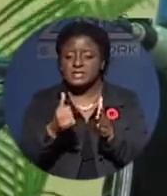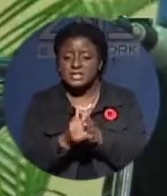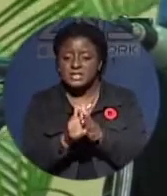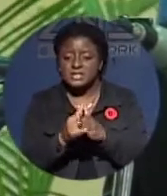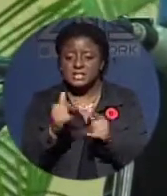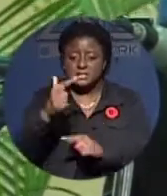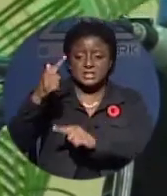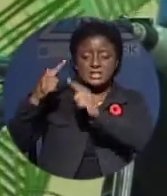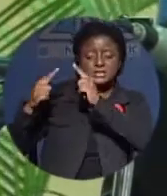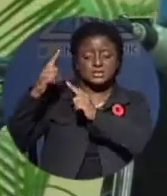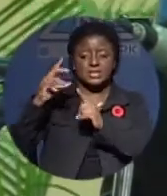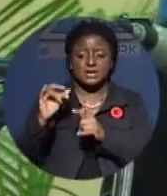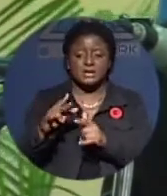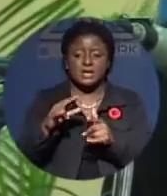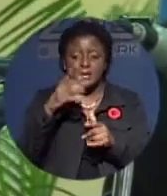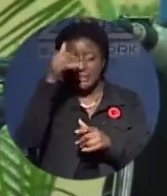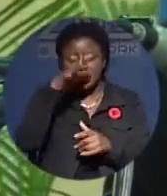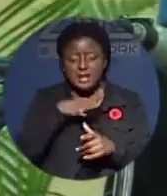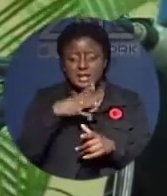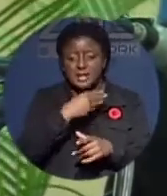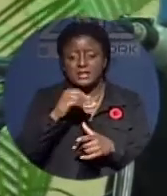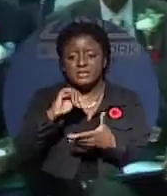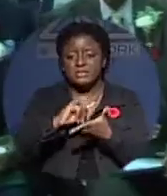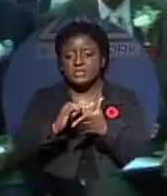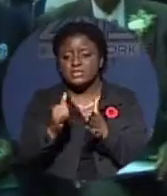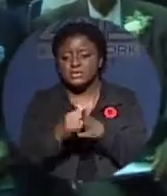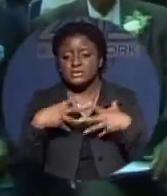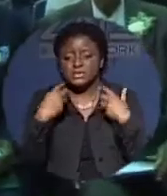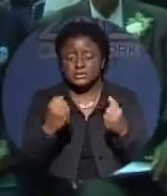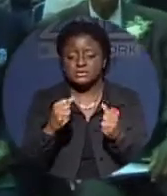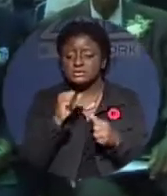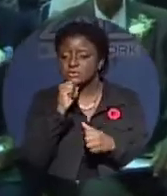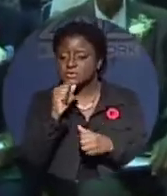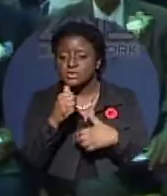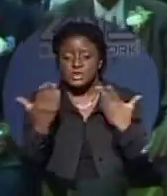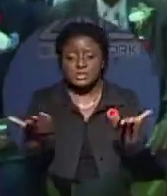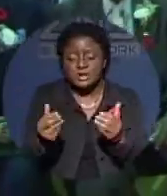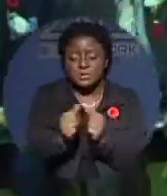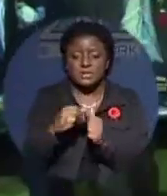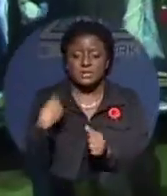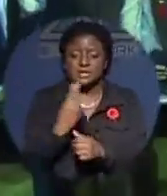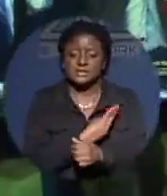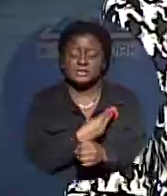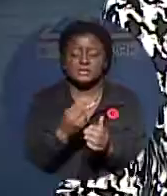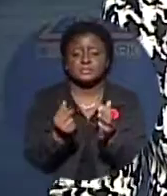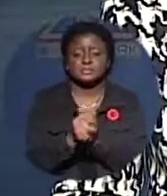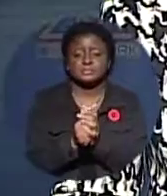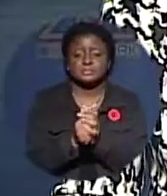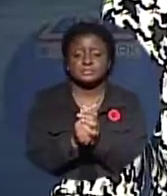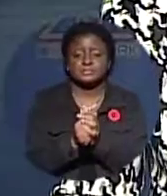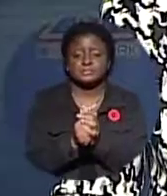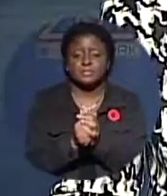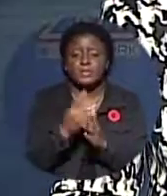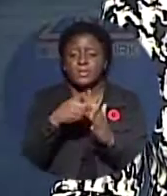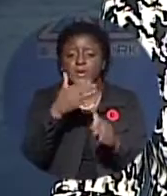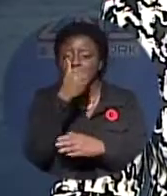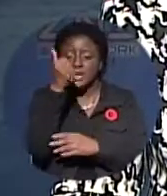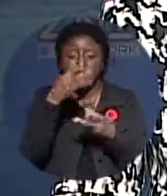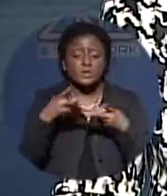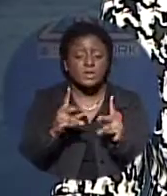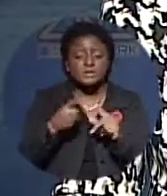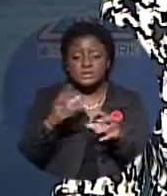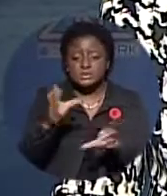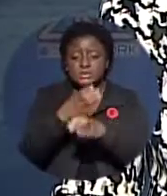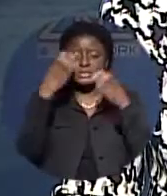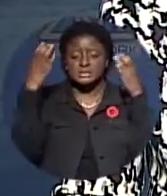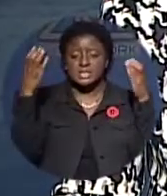stories of those veterans who no longer stand among us. Fri Nov, ZNS News. And what a better way to celebrate some of our